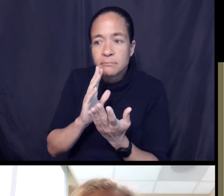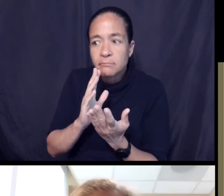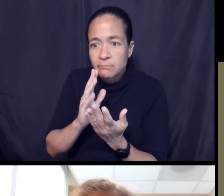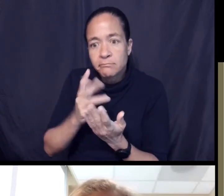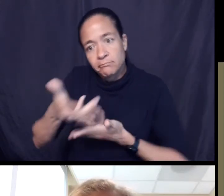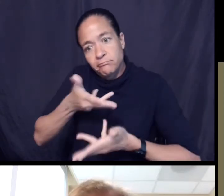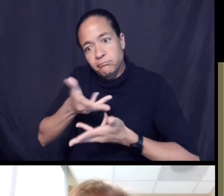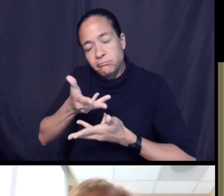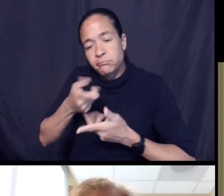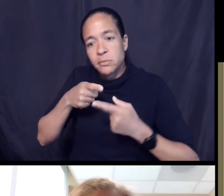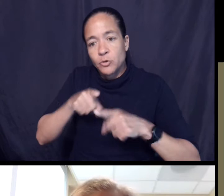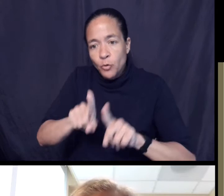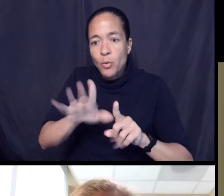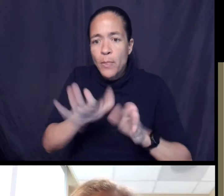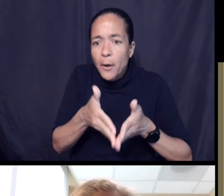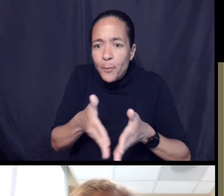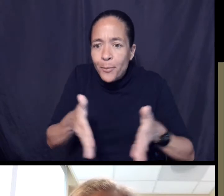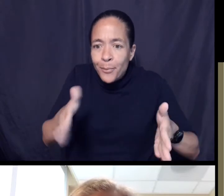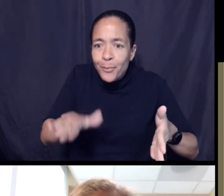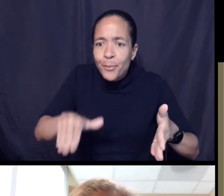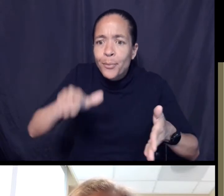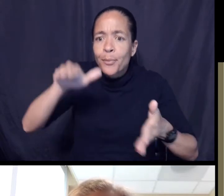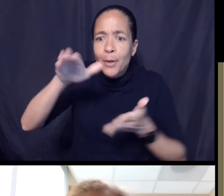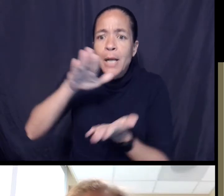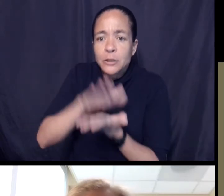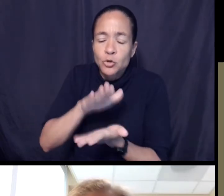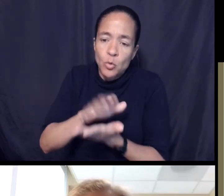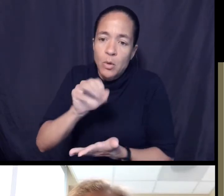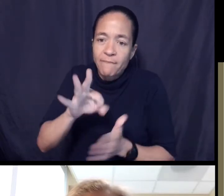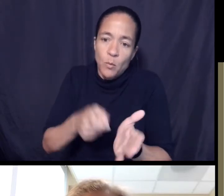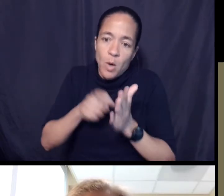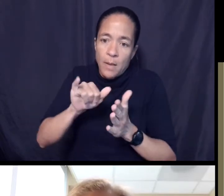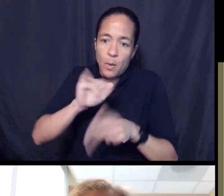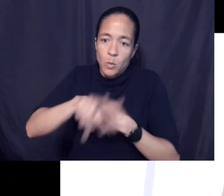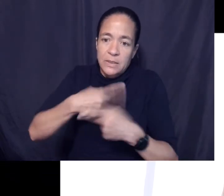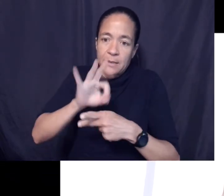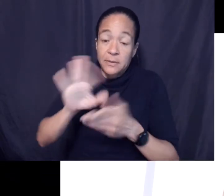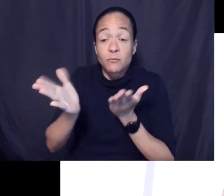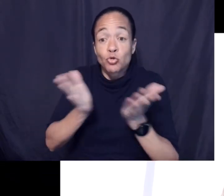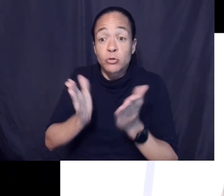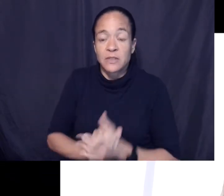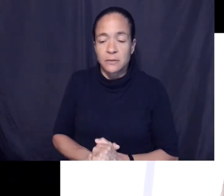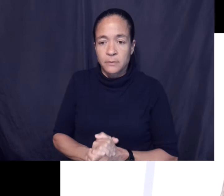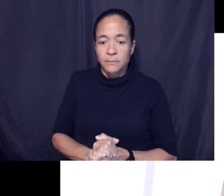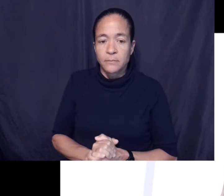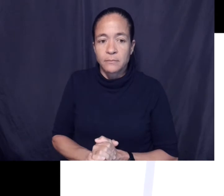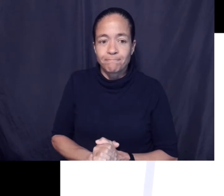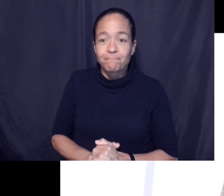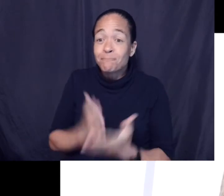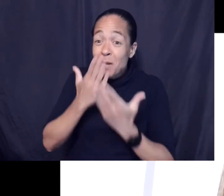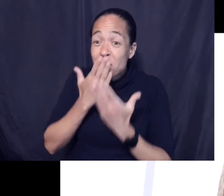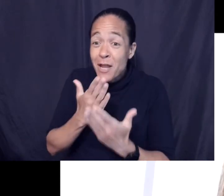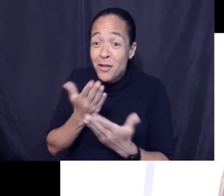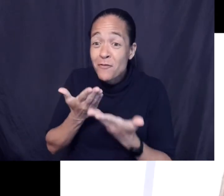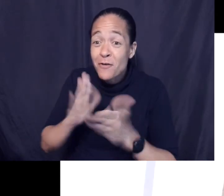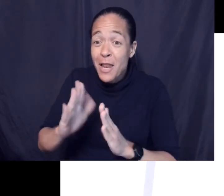throughout childhood, and also in school. They will need to have those types of services as well. Thank you